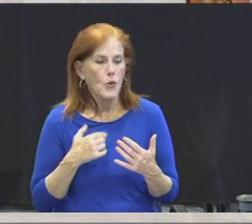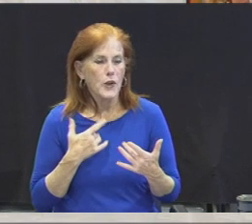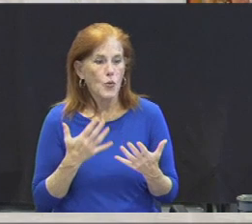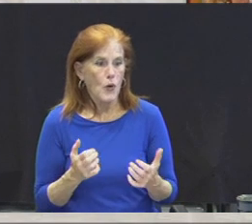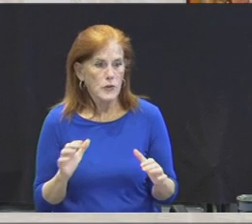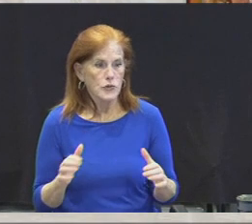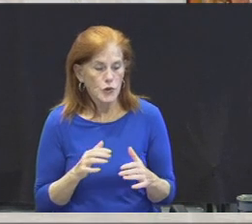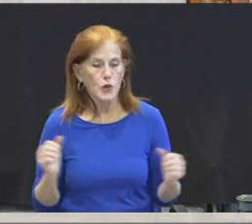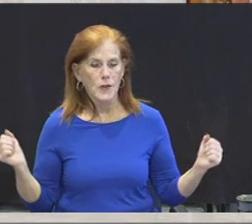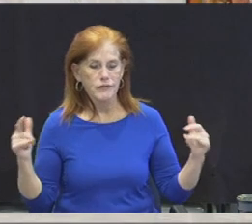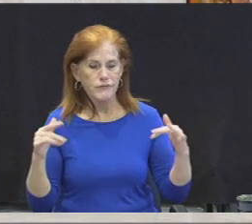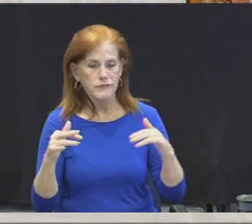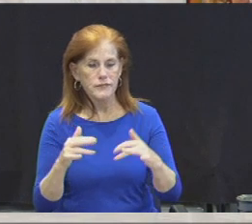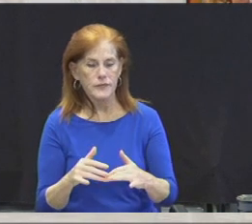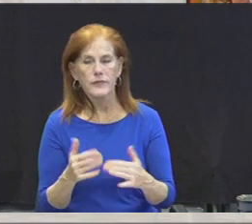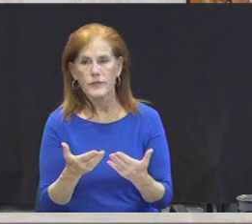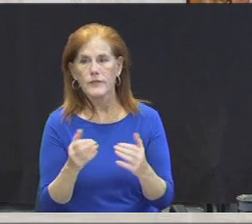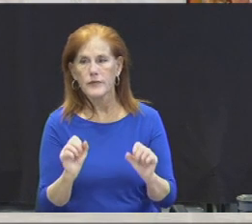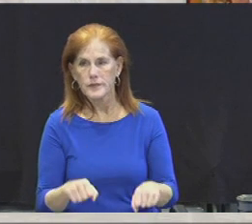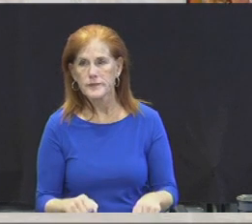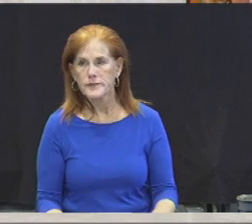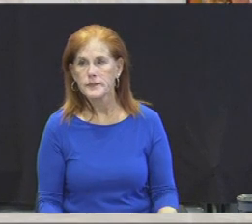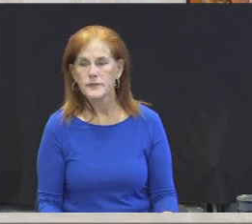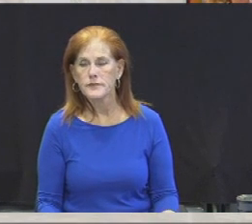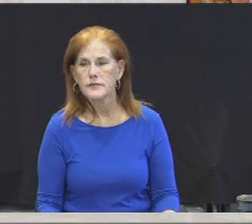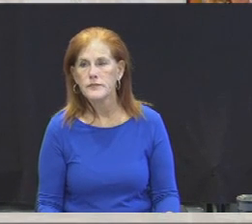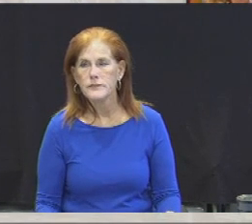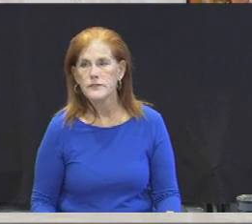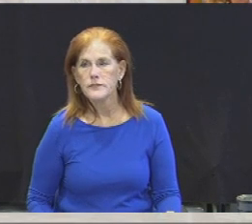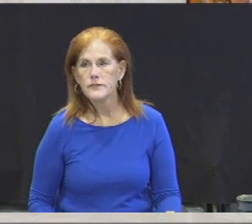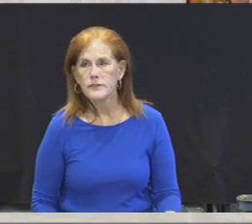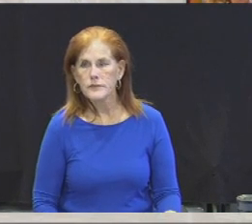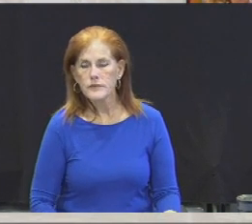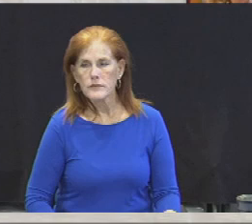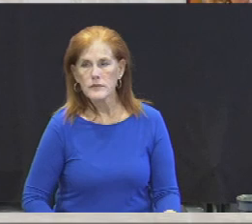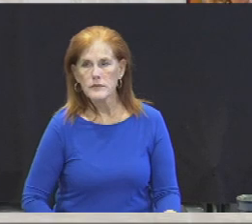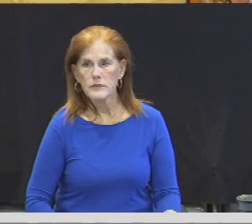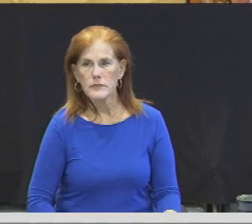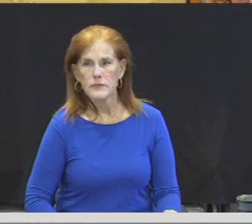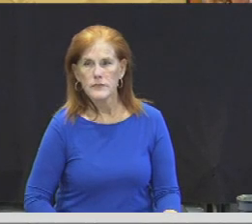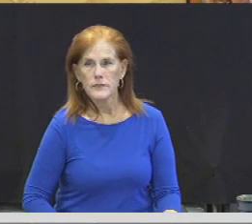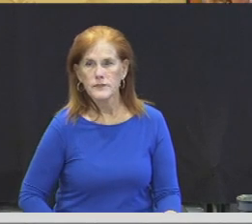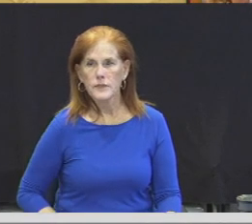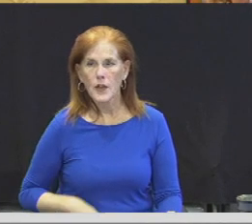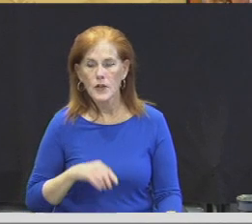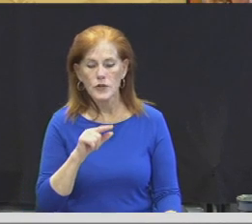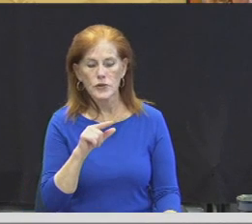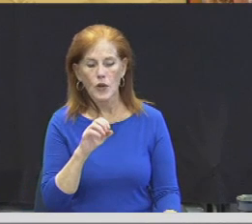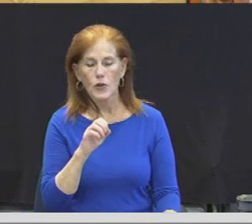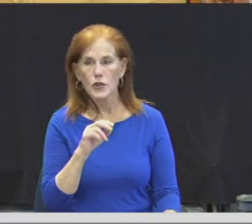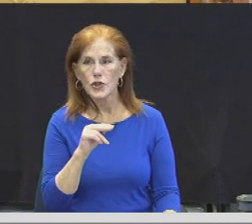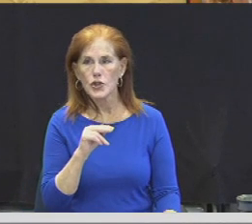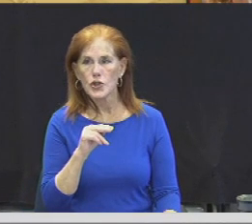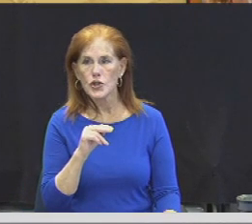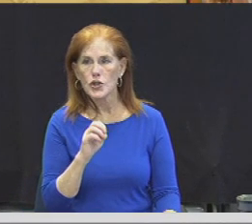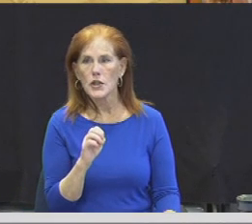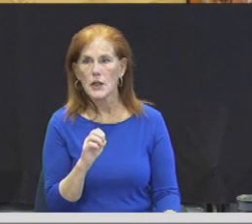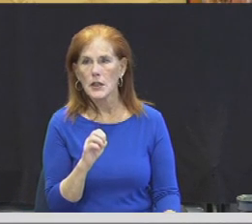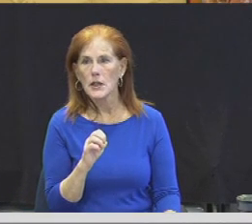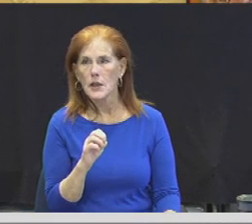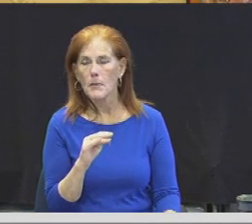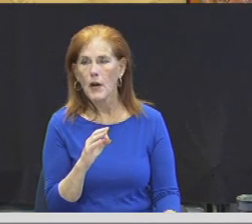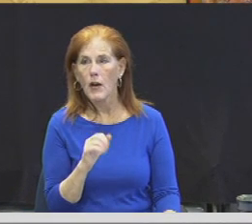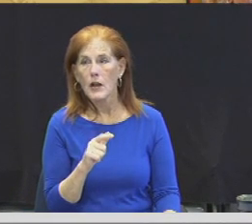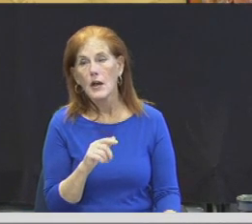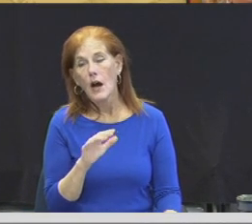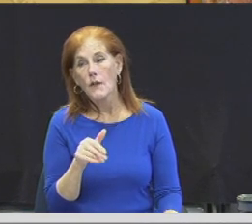gather. Let's see, get through here. So I'm going to start with Jean Leahy Mall. And I will say of all the three sites, Jean